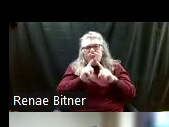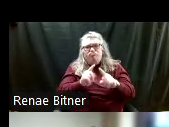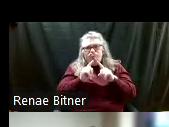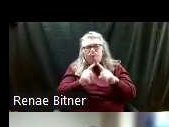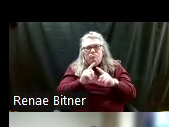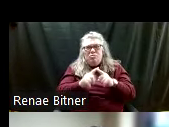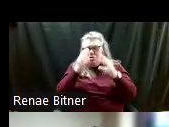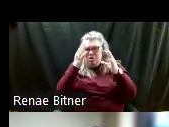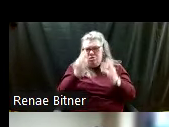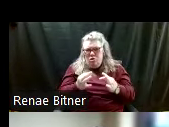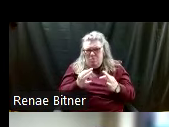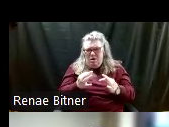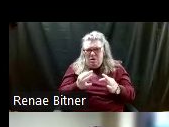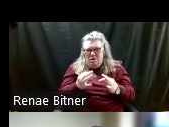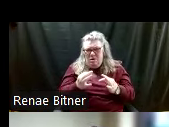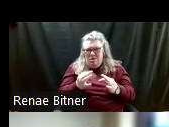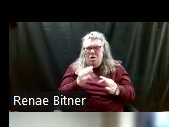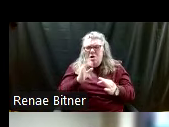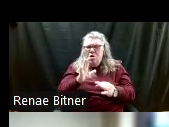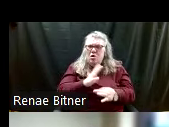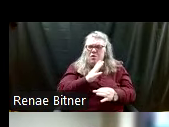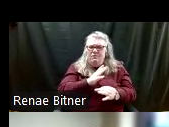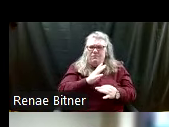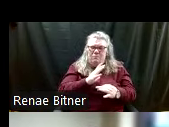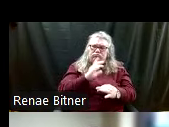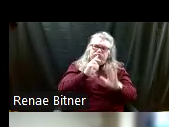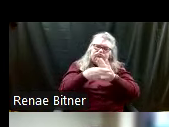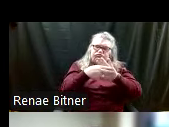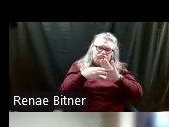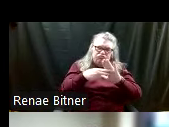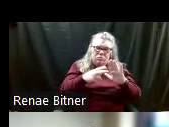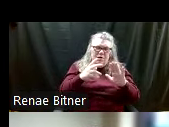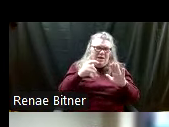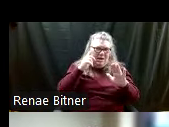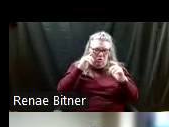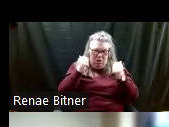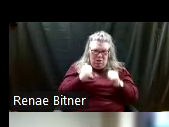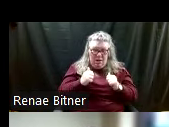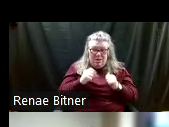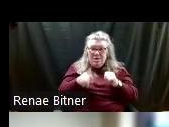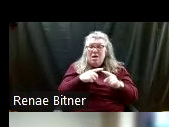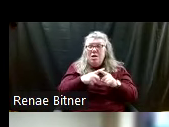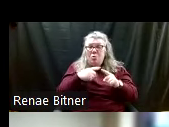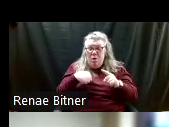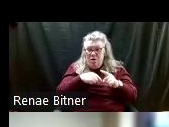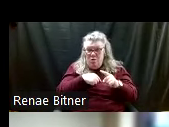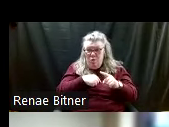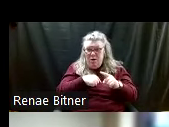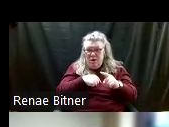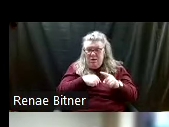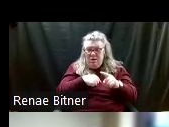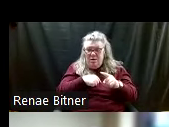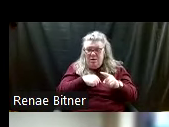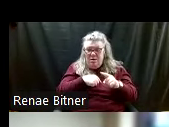determine what her official hearing loss degree was, simply because when we would get to something that Grace